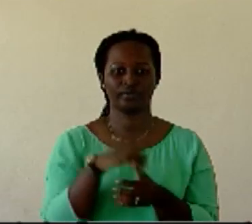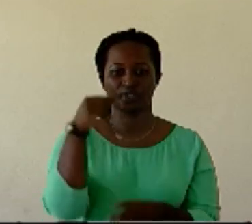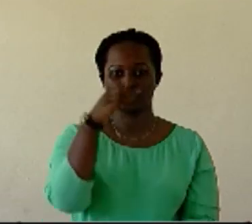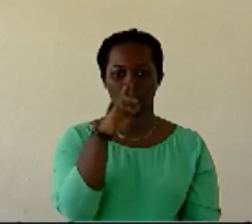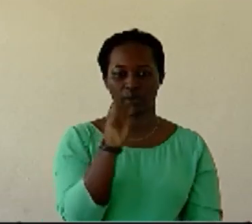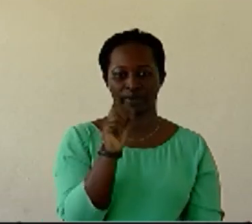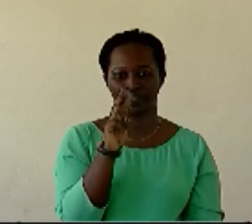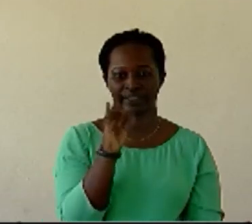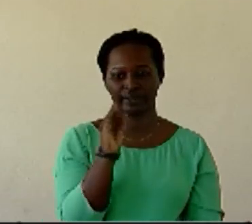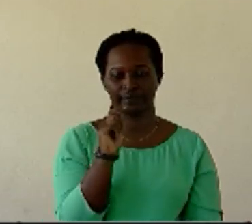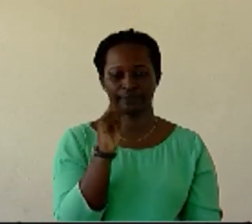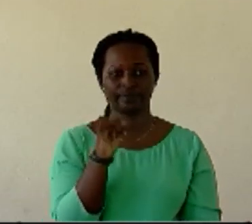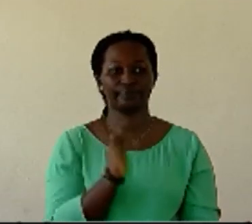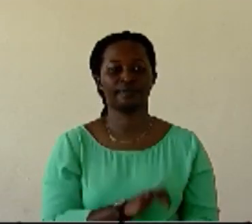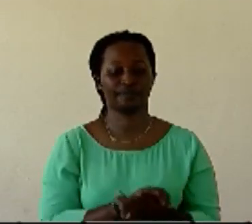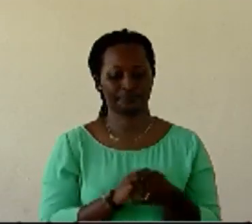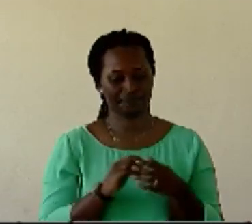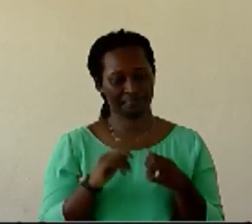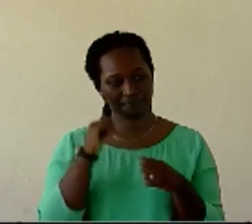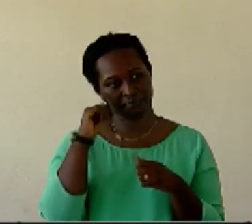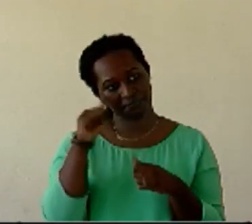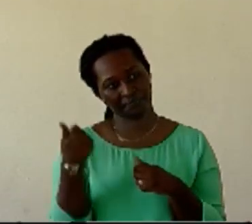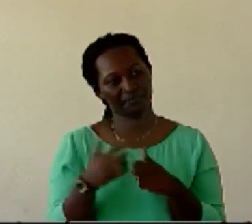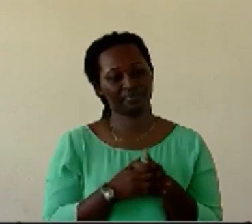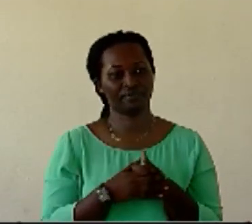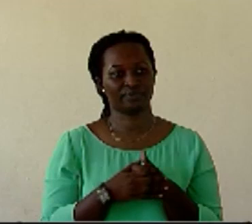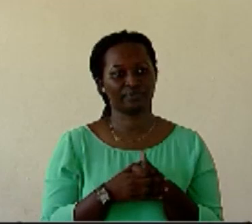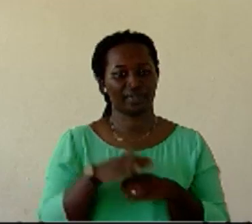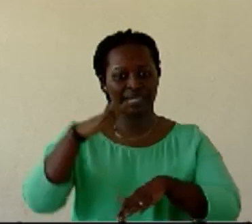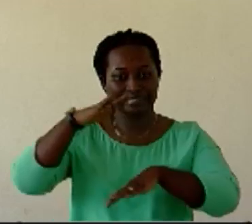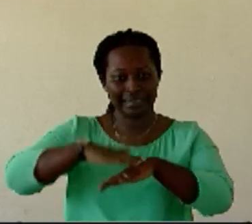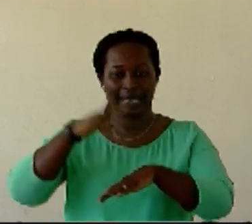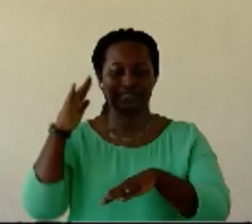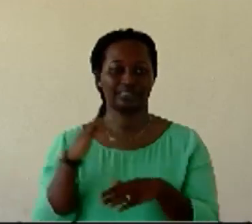gravity. We can talk about touch.